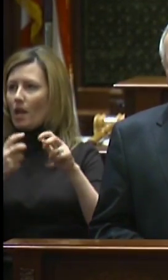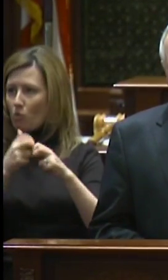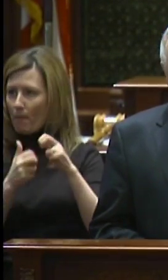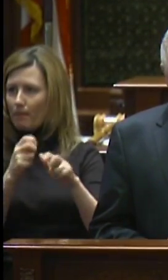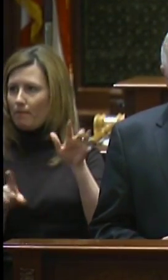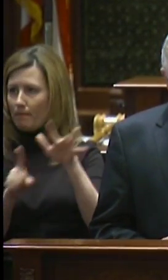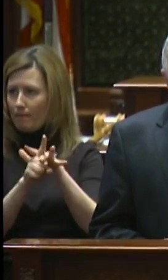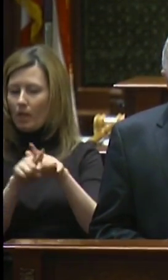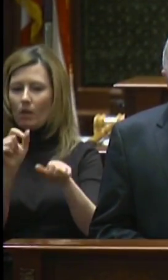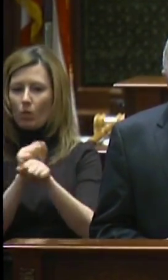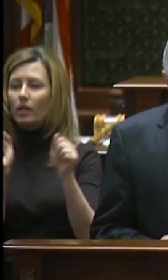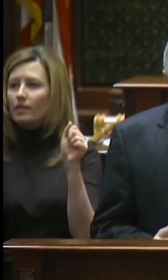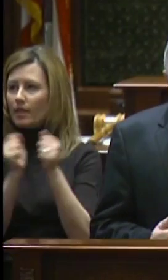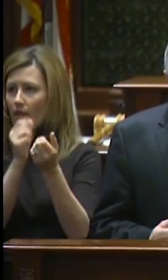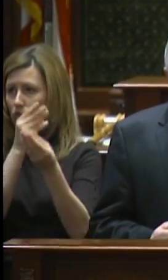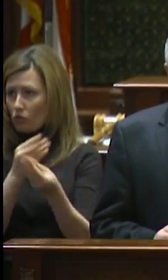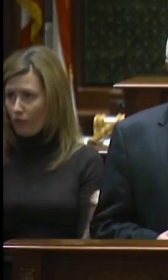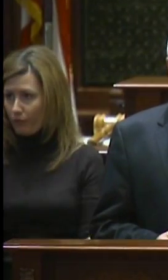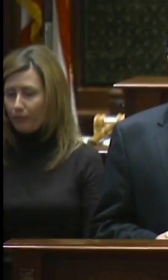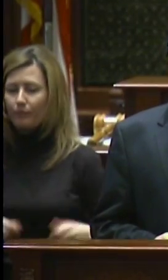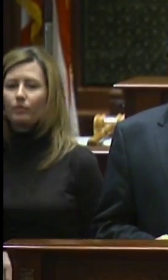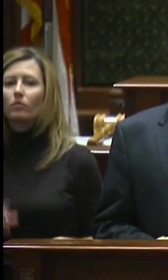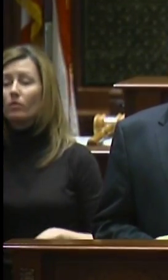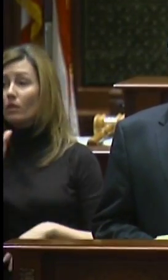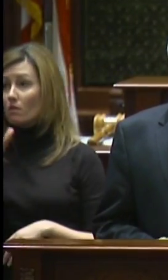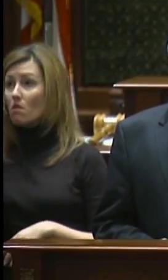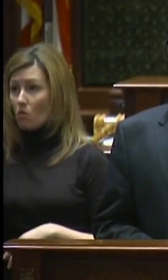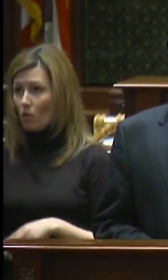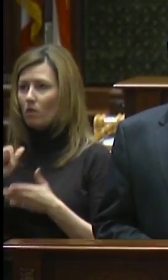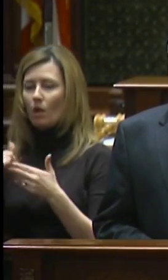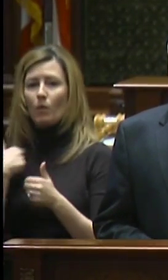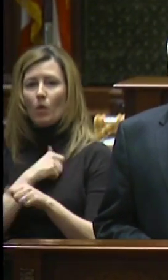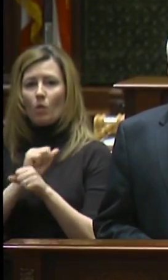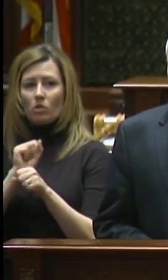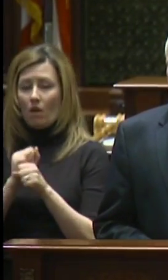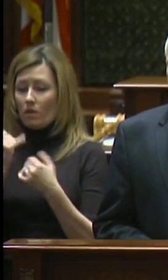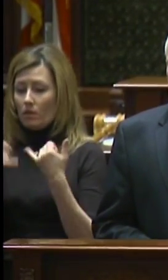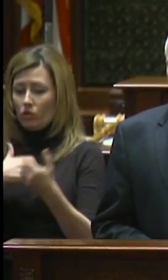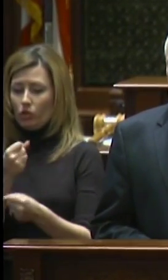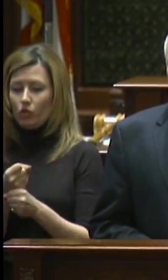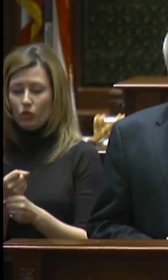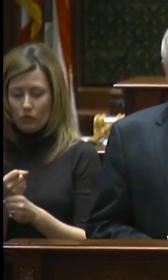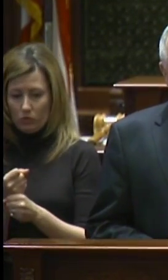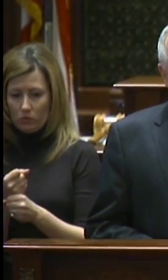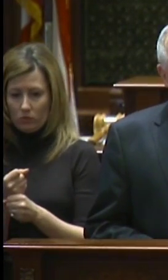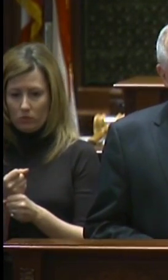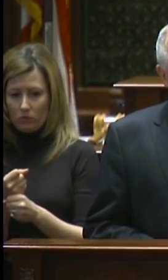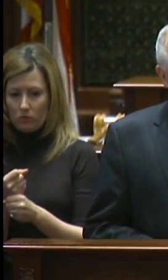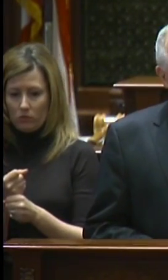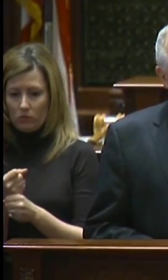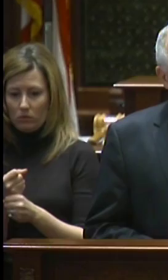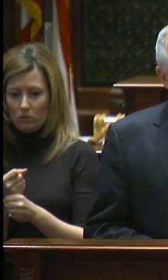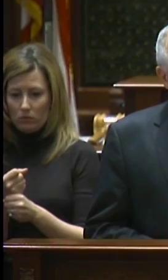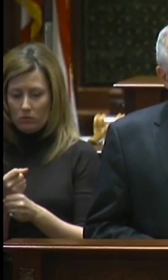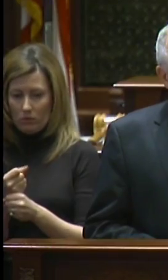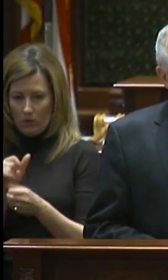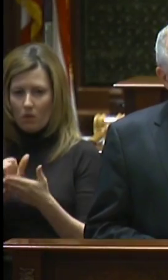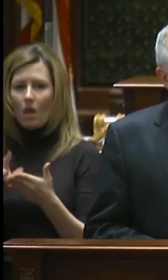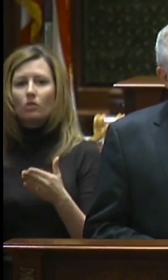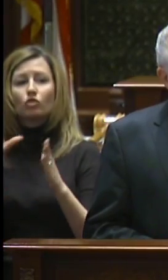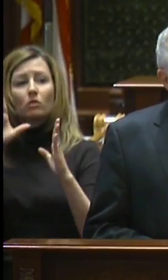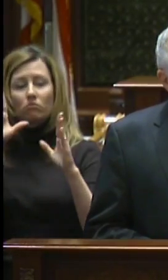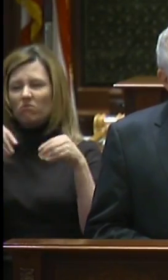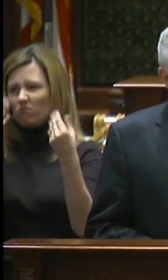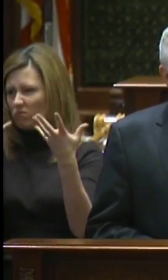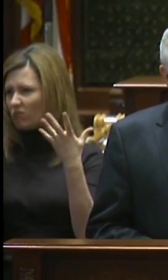arises, working together to solve it. Another one that we've worked on in the past year that I think should get some attention is the